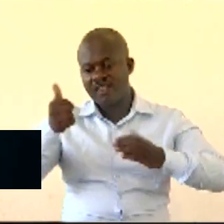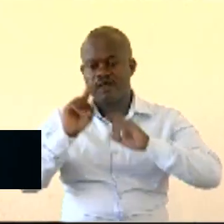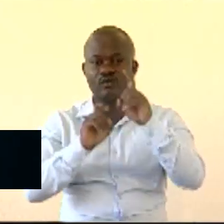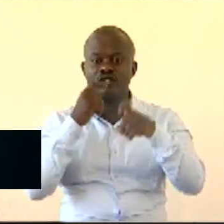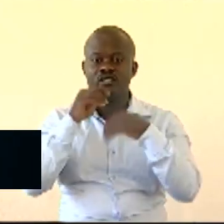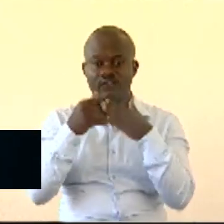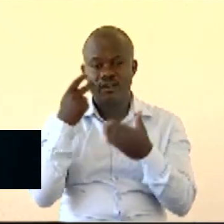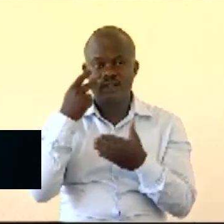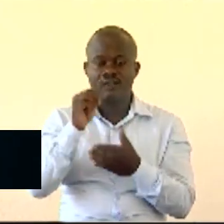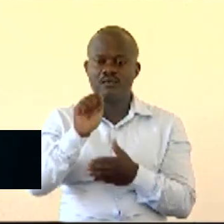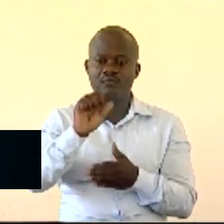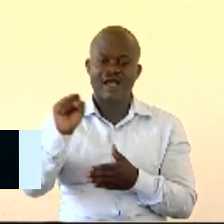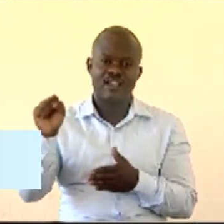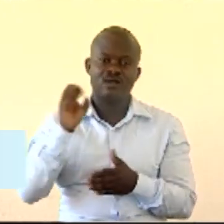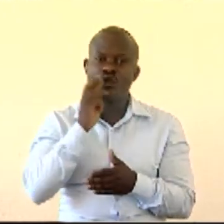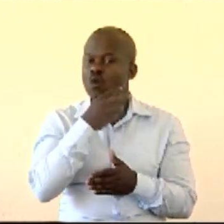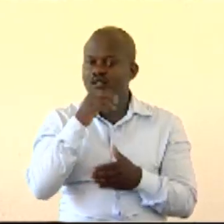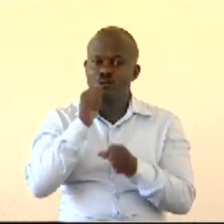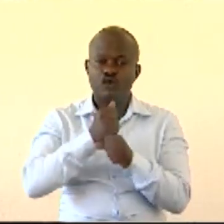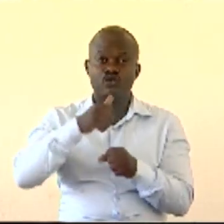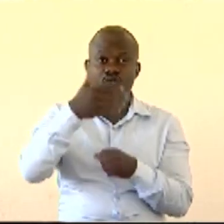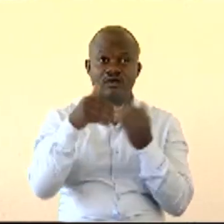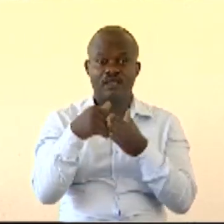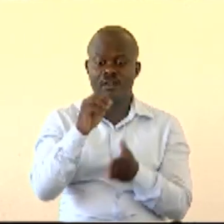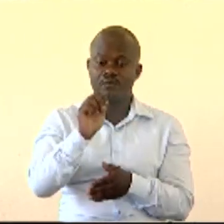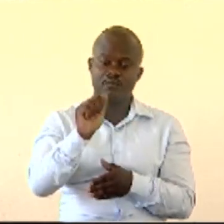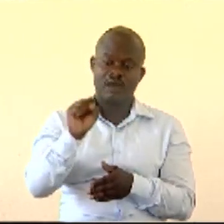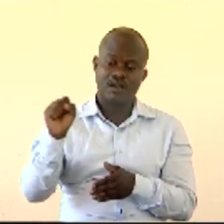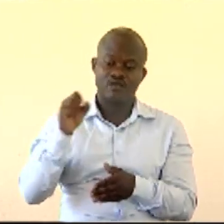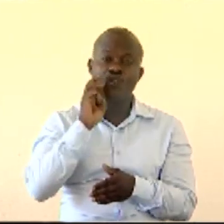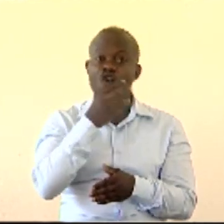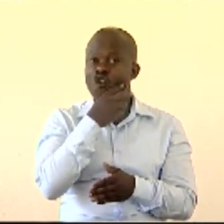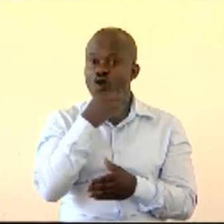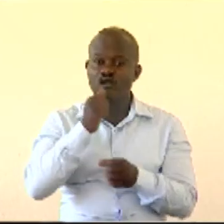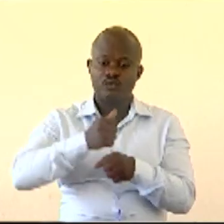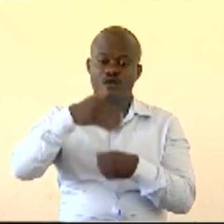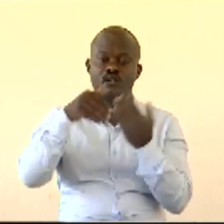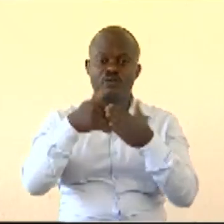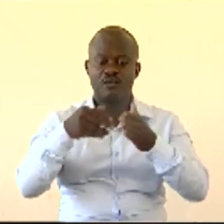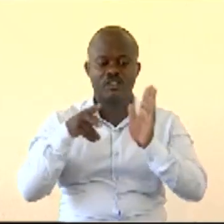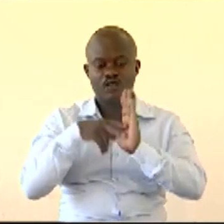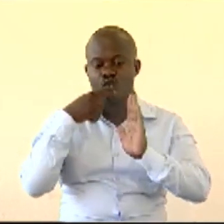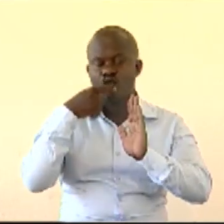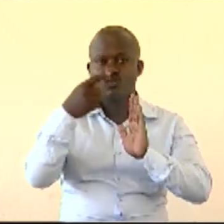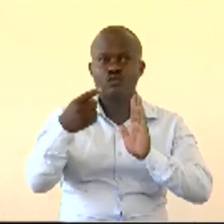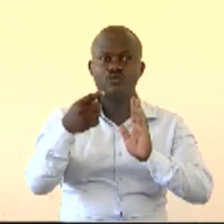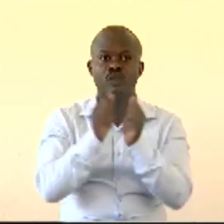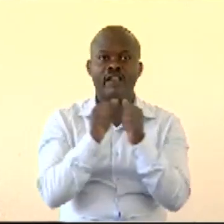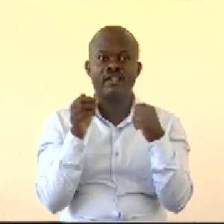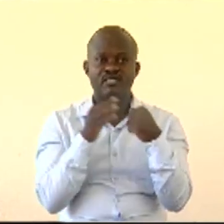find the mass of water produced. So the mass of water produced will be equal to